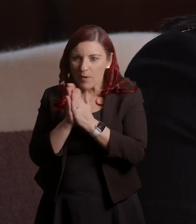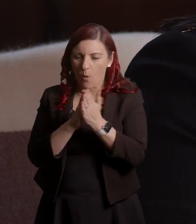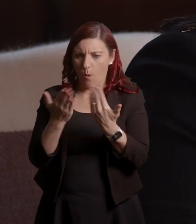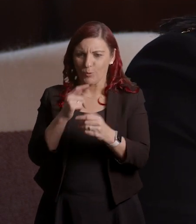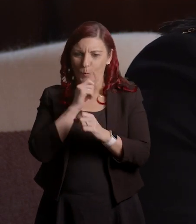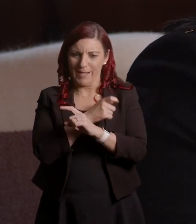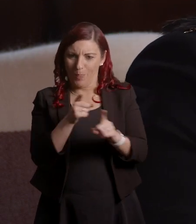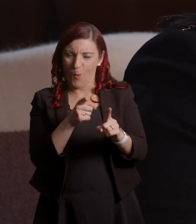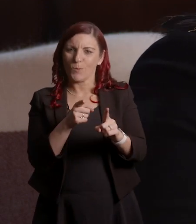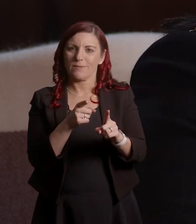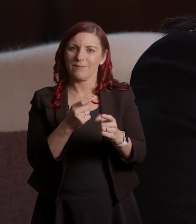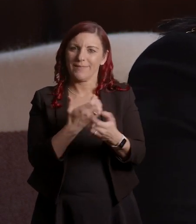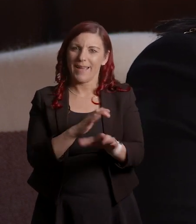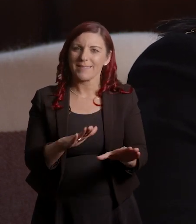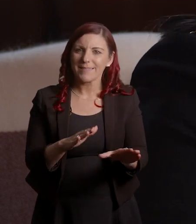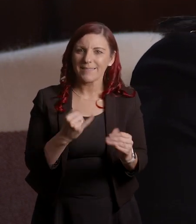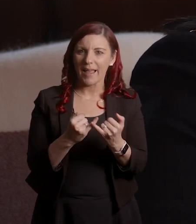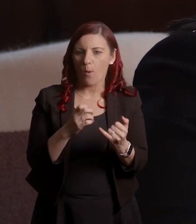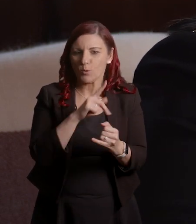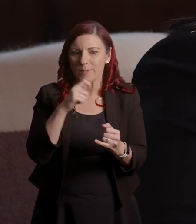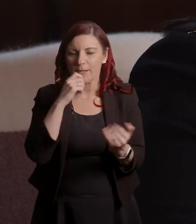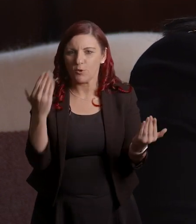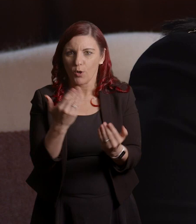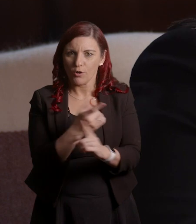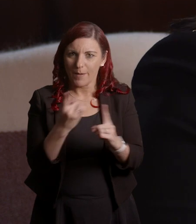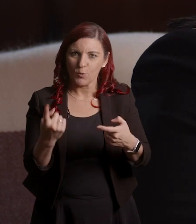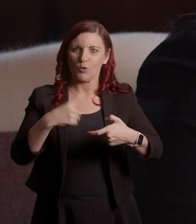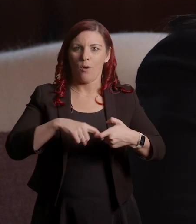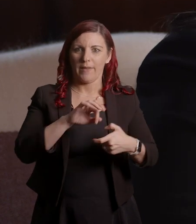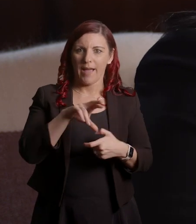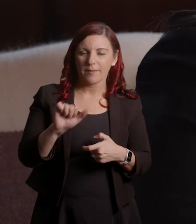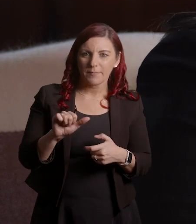get into this? So what would you do what will you say to encourage them to say,